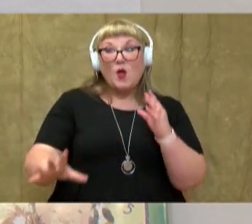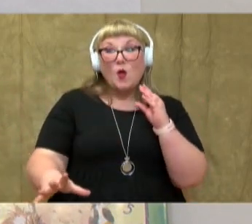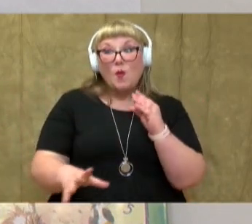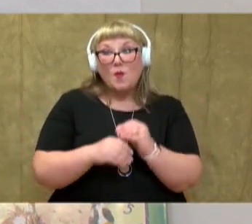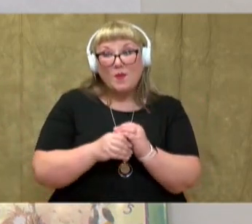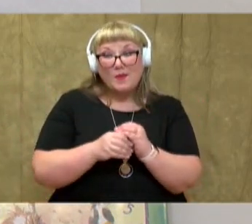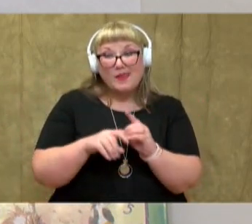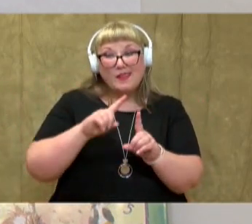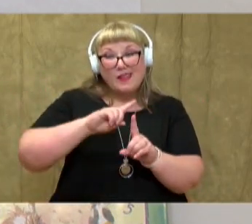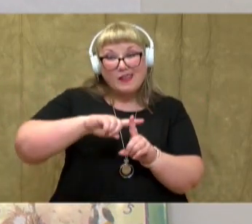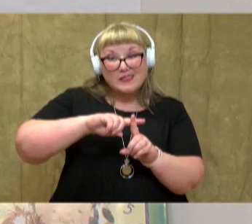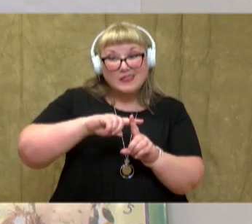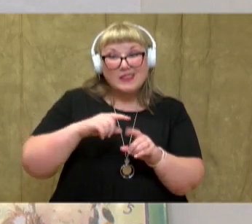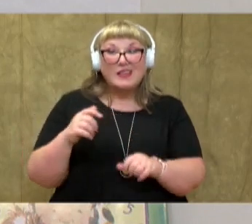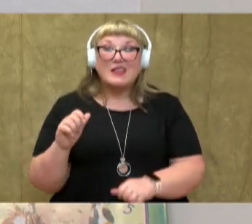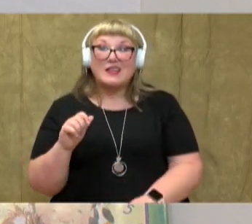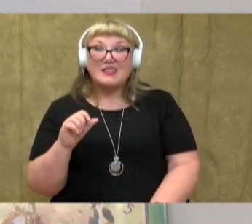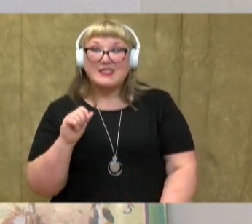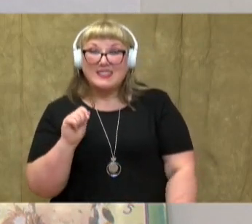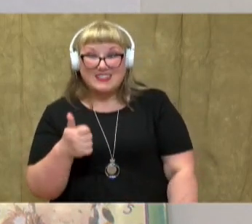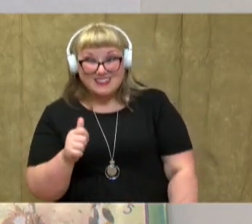blue plus